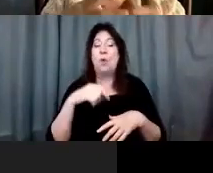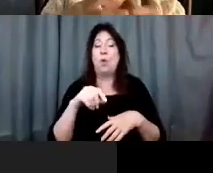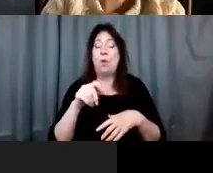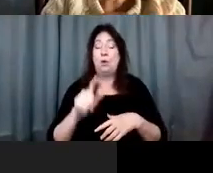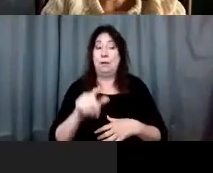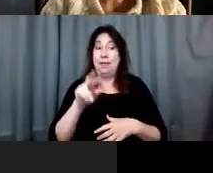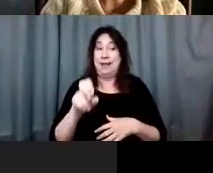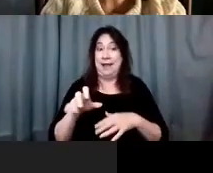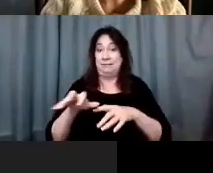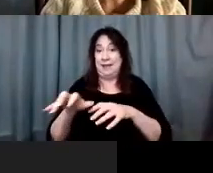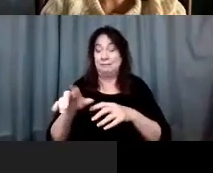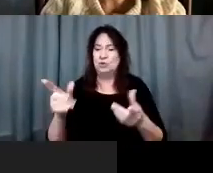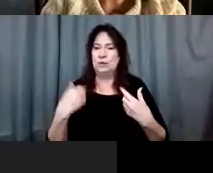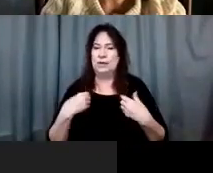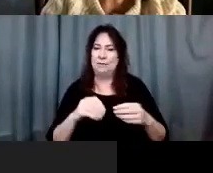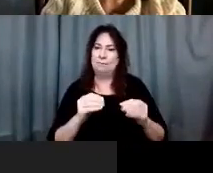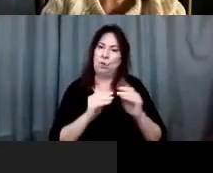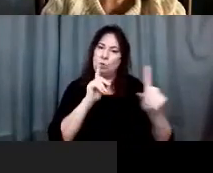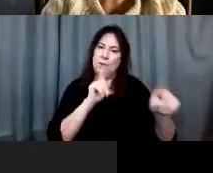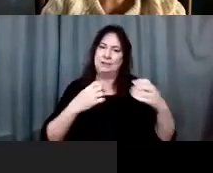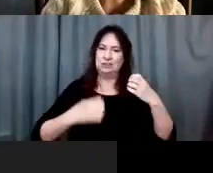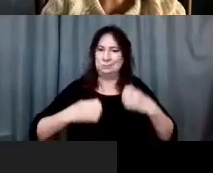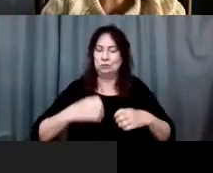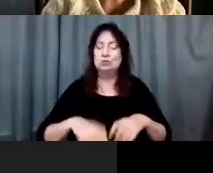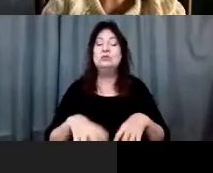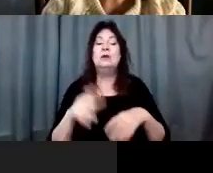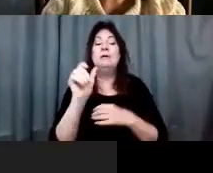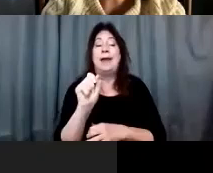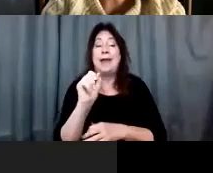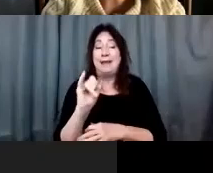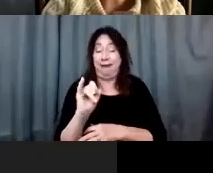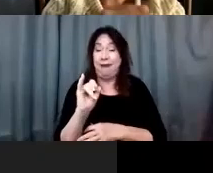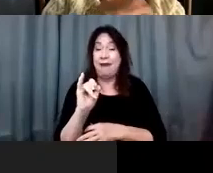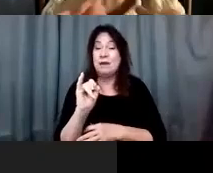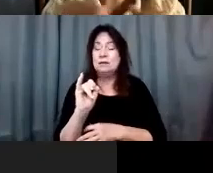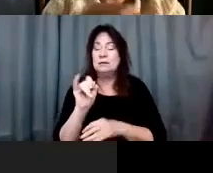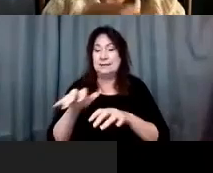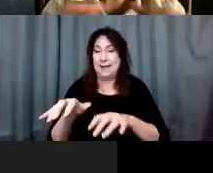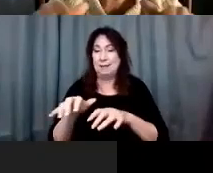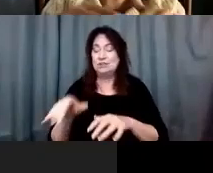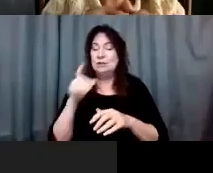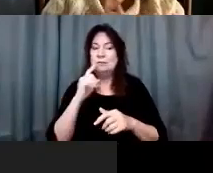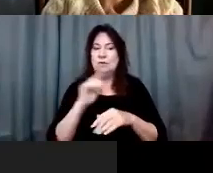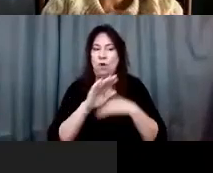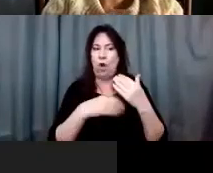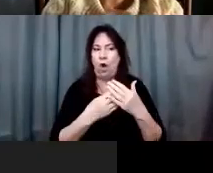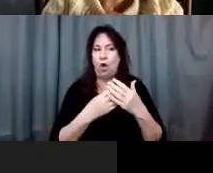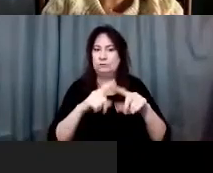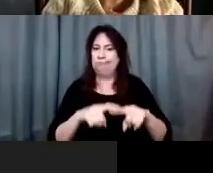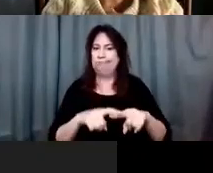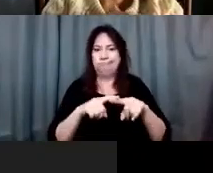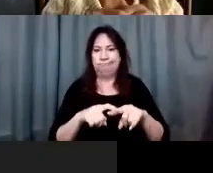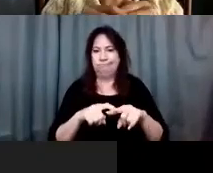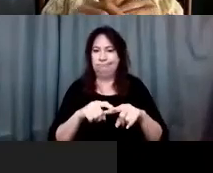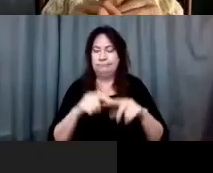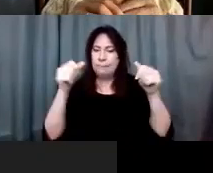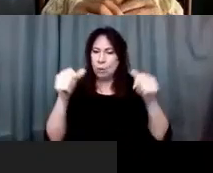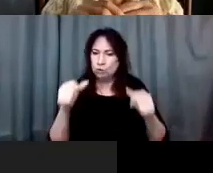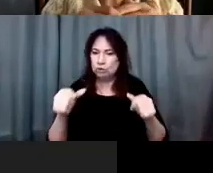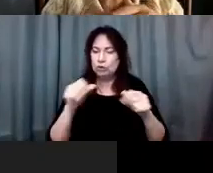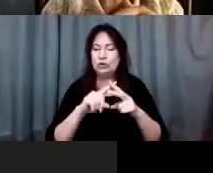more reactions. So AI captions will be provided, you know, for all, just as a default, for all poster